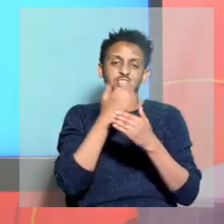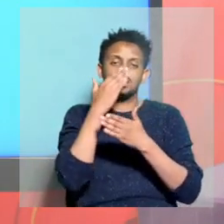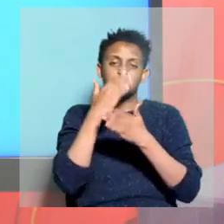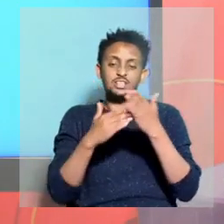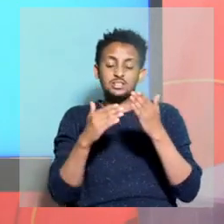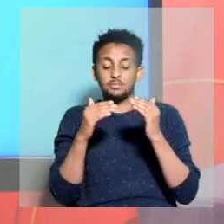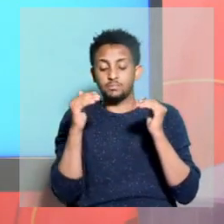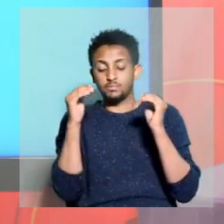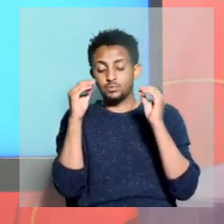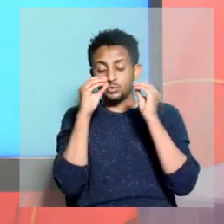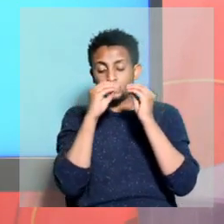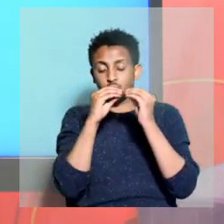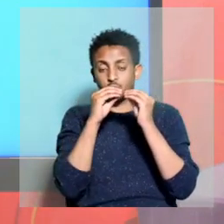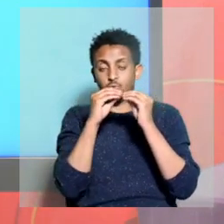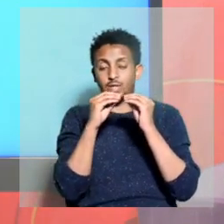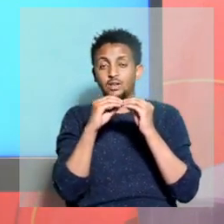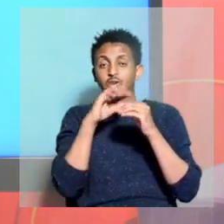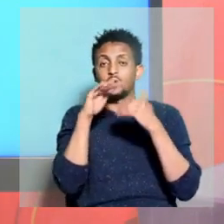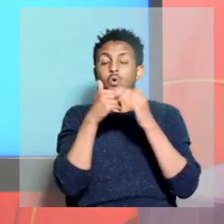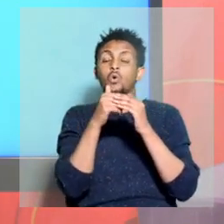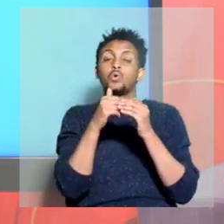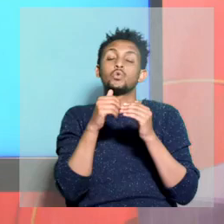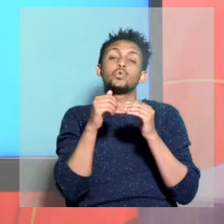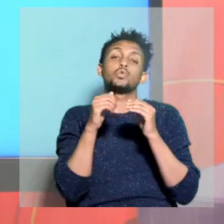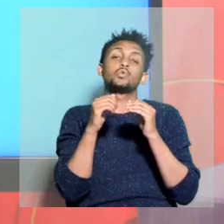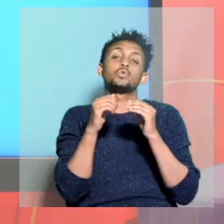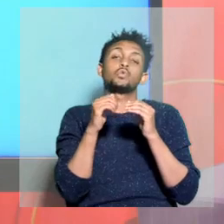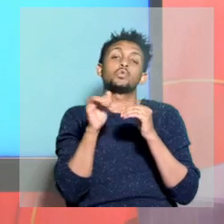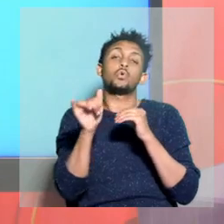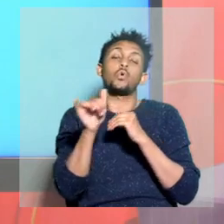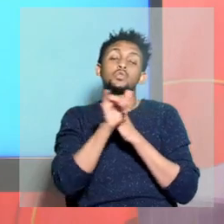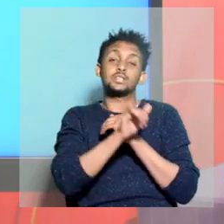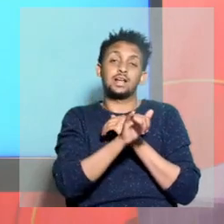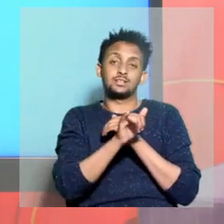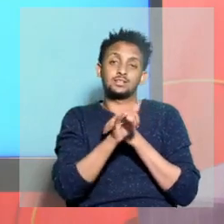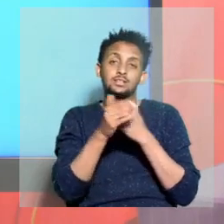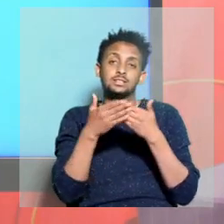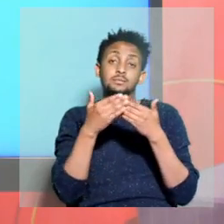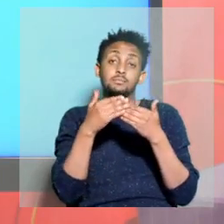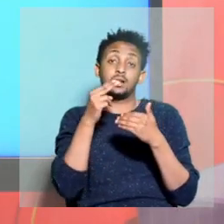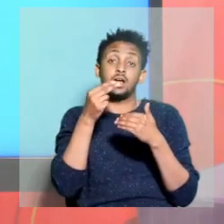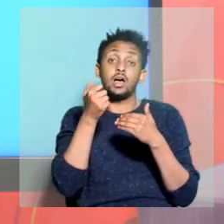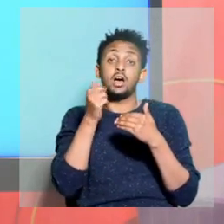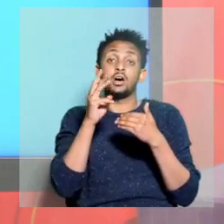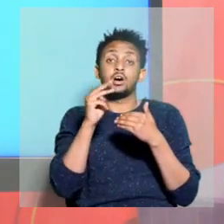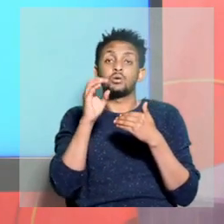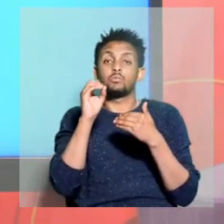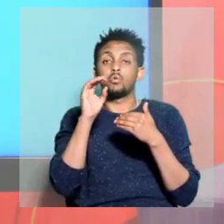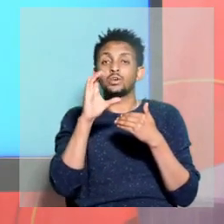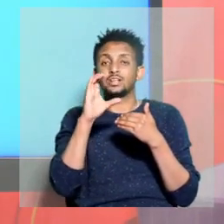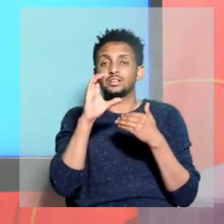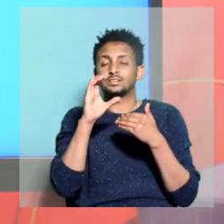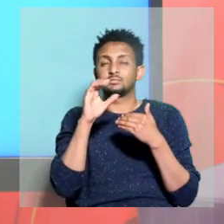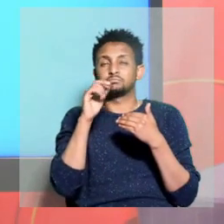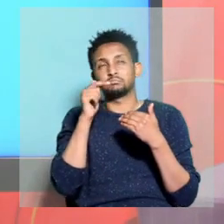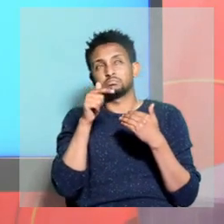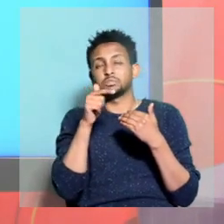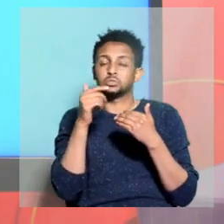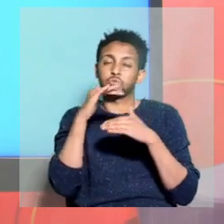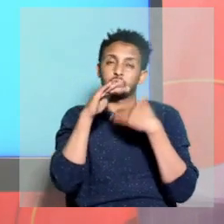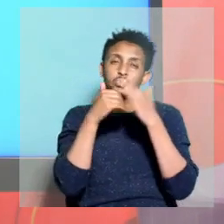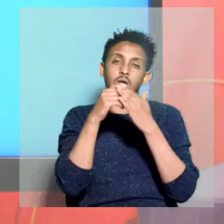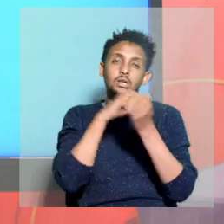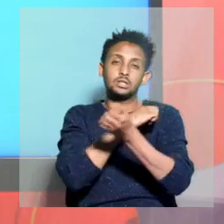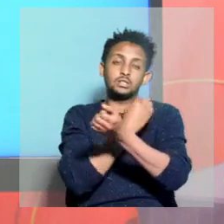total of these two is always constant. Okay? For a simple harmonic motion, for SHM, the